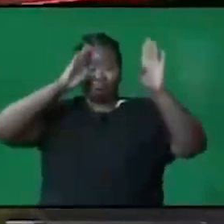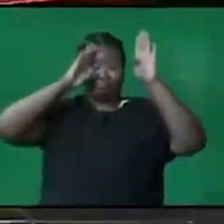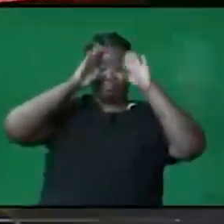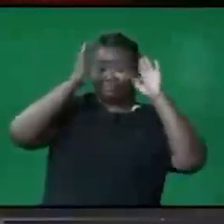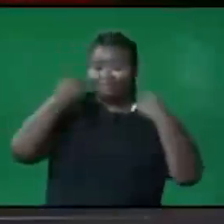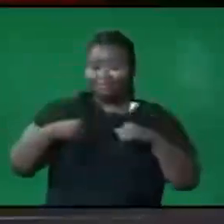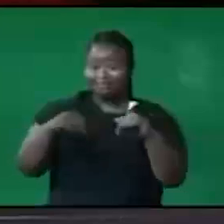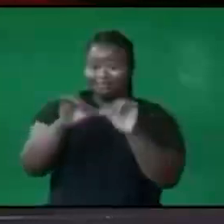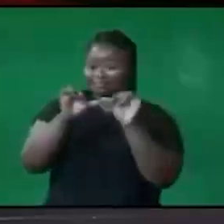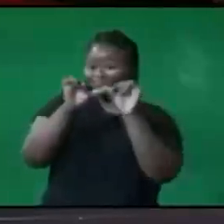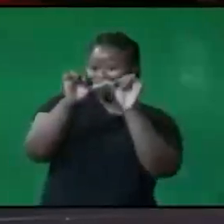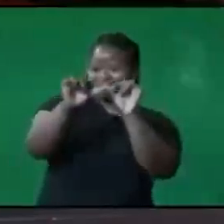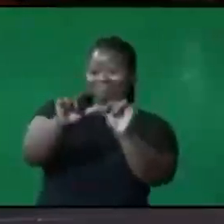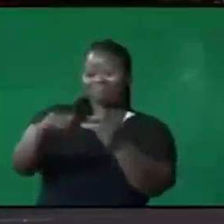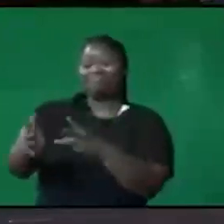Besishaya.